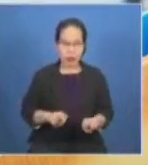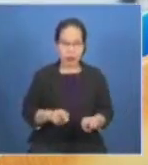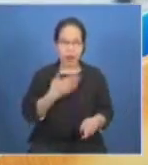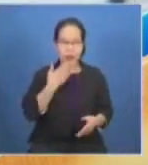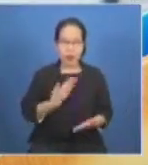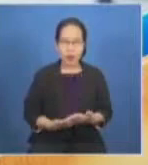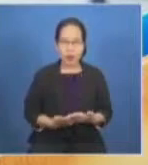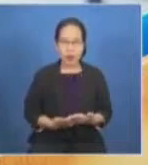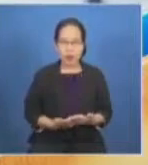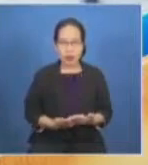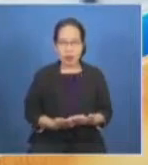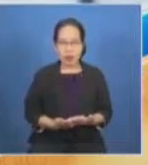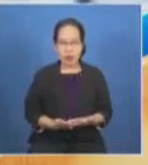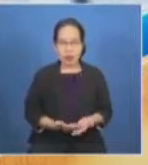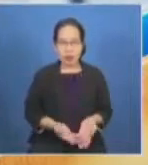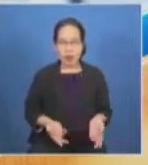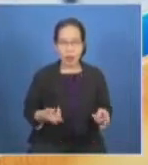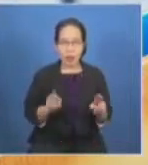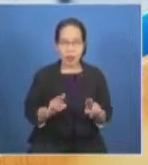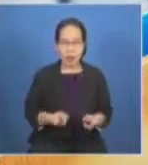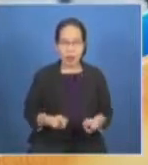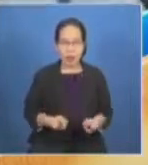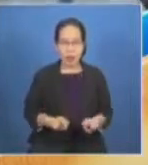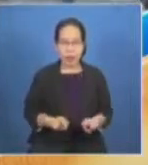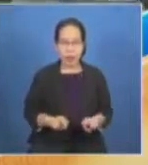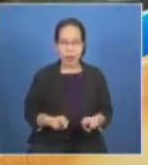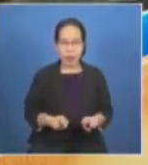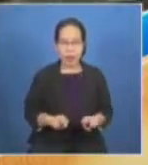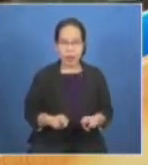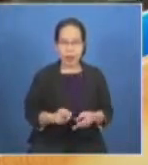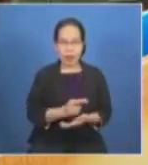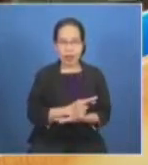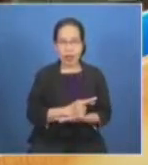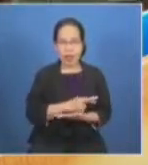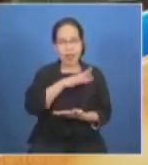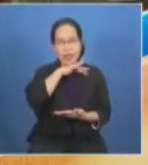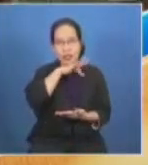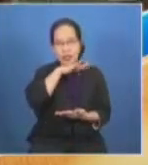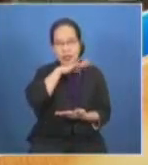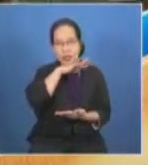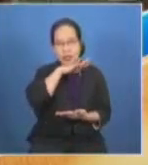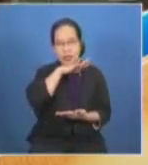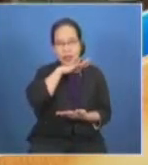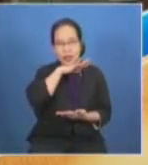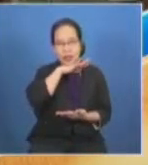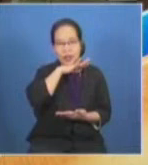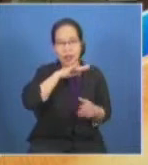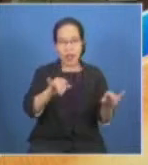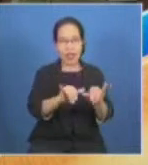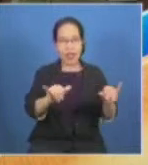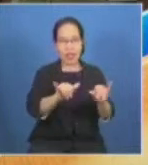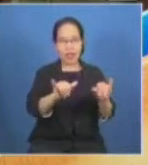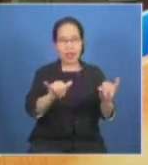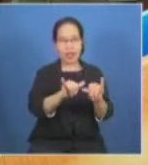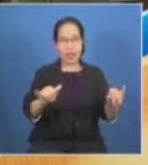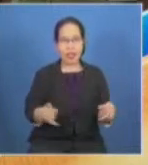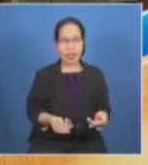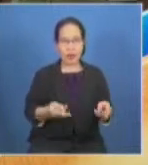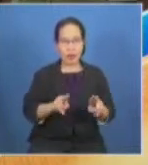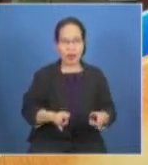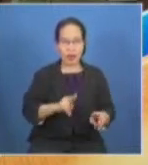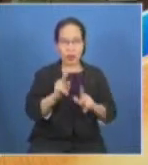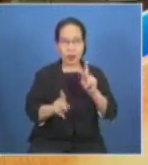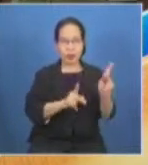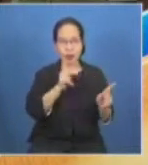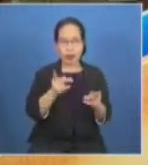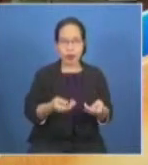What happens to the good one also happen to those who are evil. Same thing